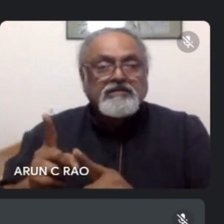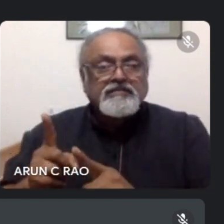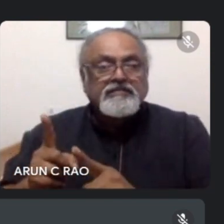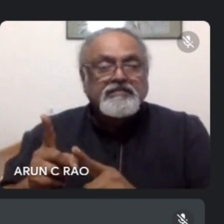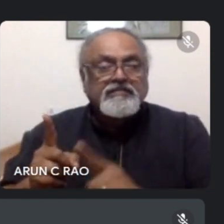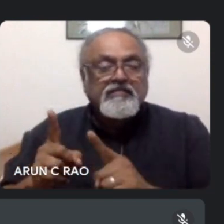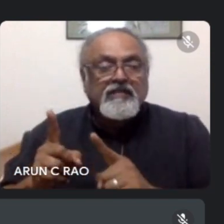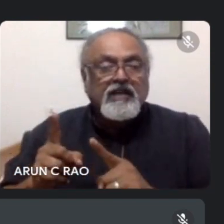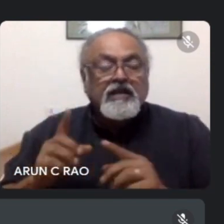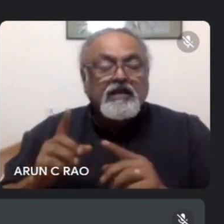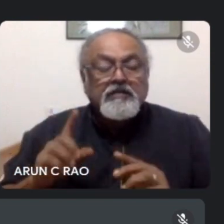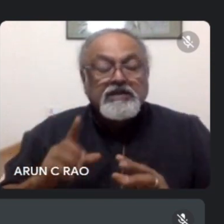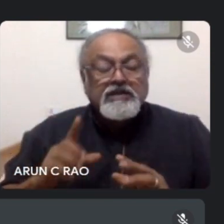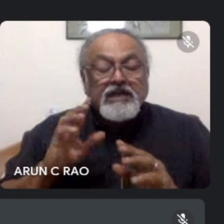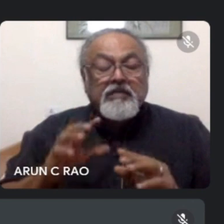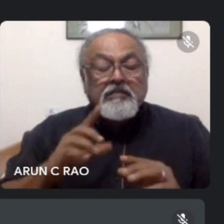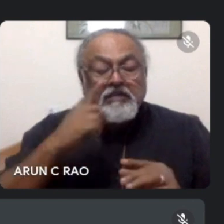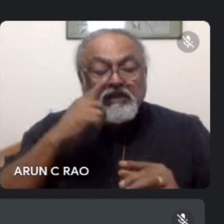educated,